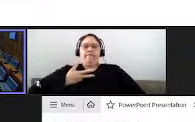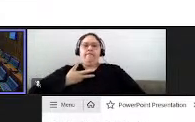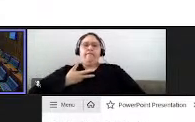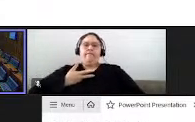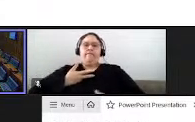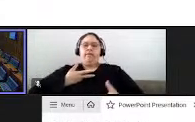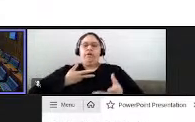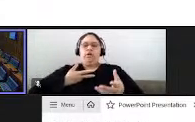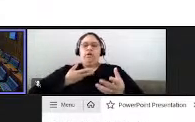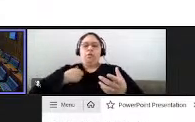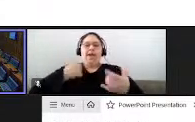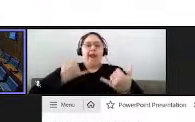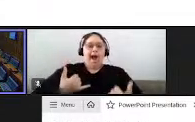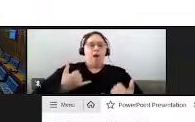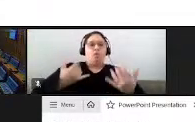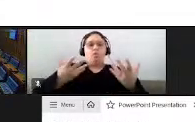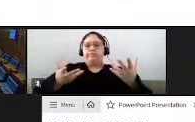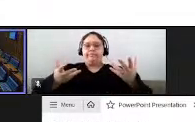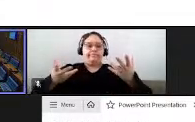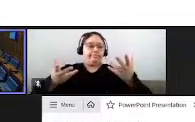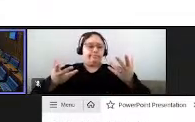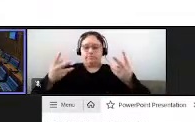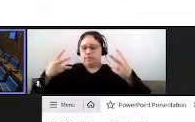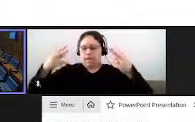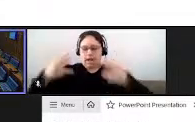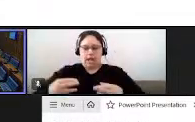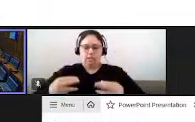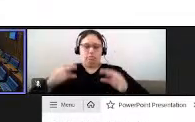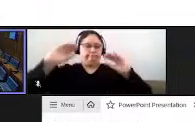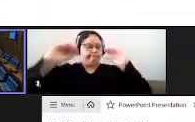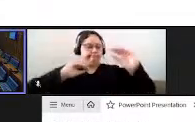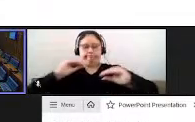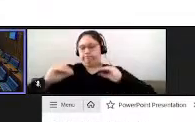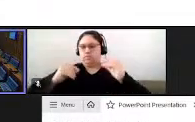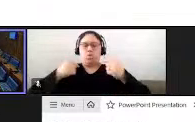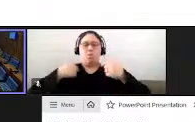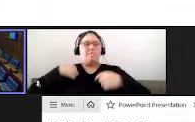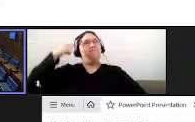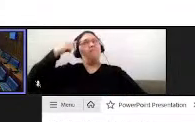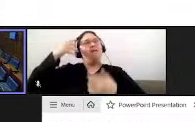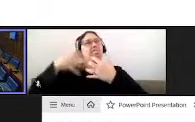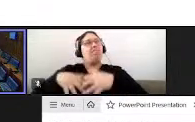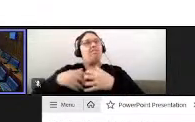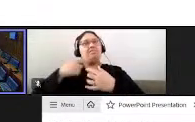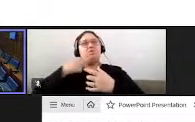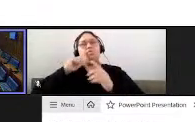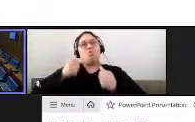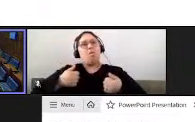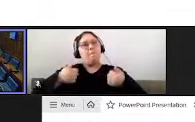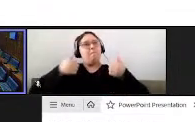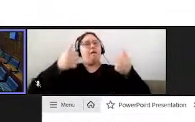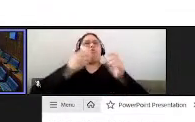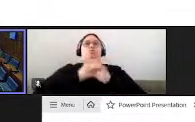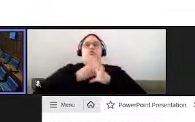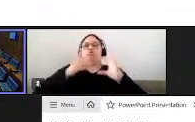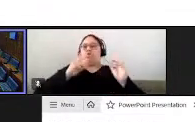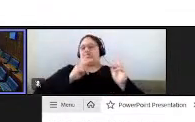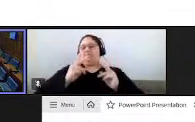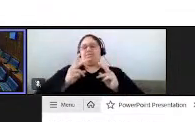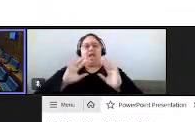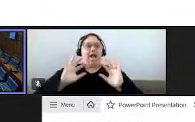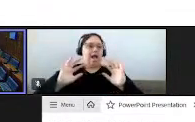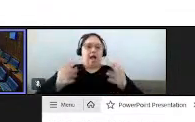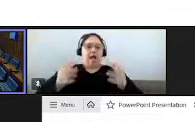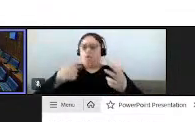to cut and chop somewhere. Now, in my mind is you have to go back to the drawing board to say now, how do